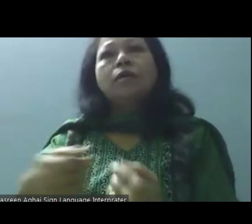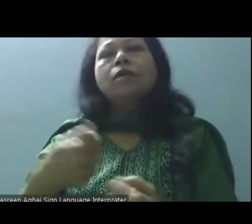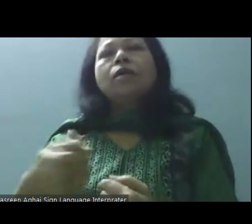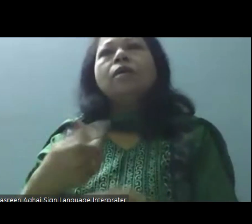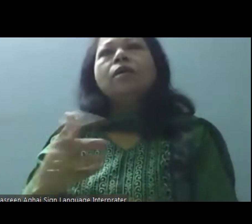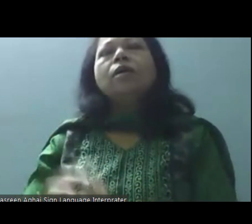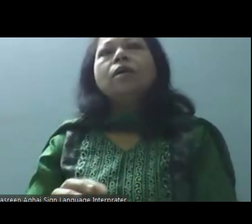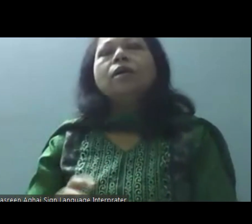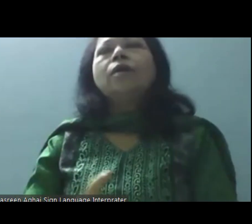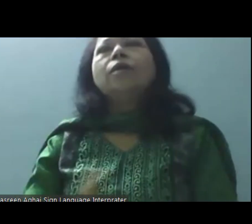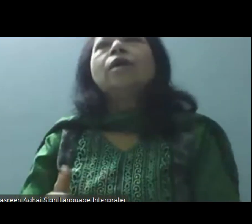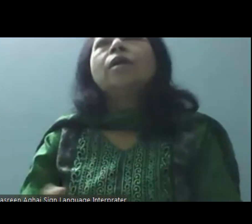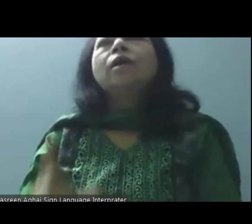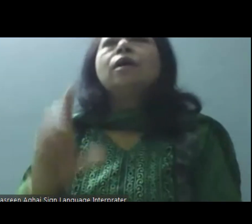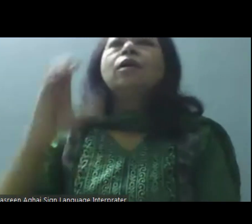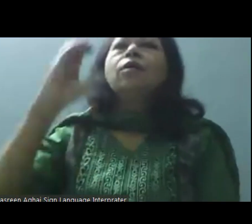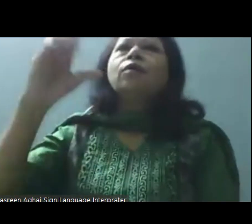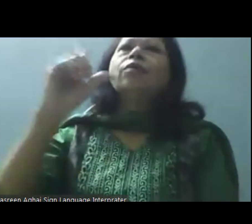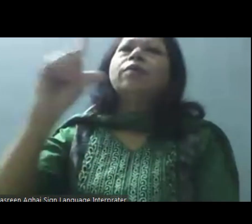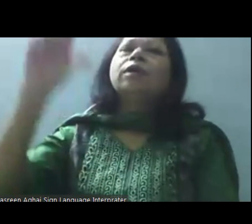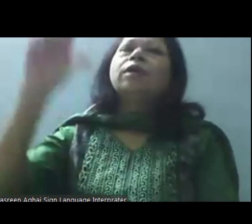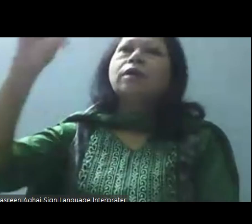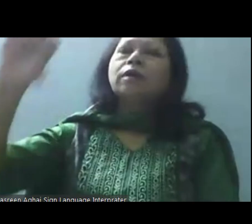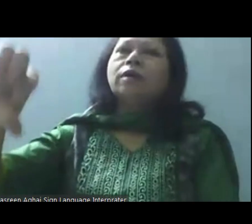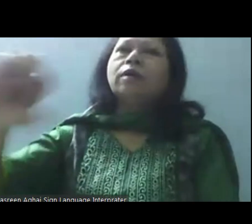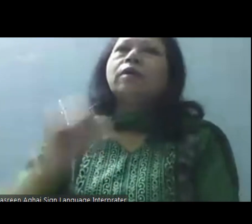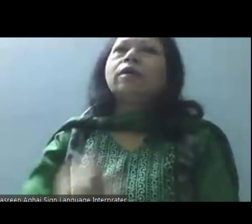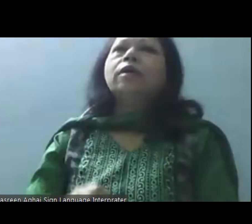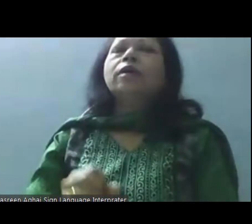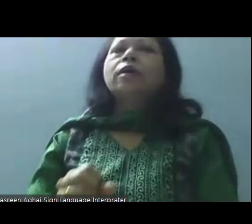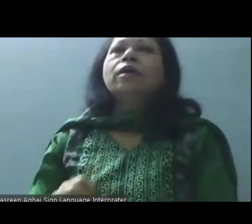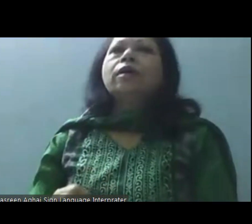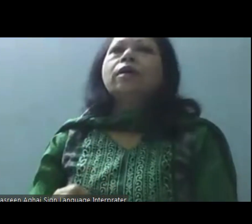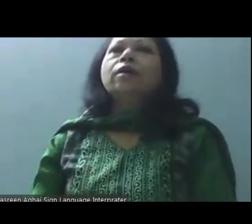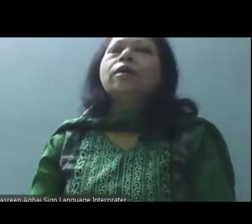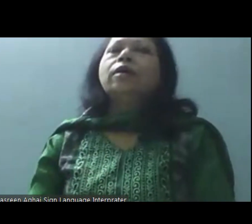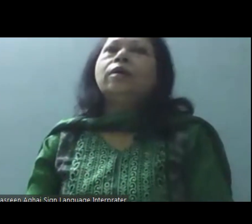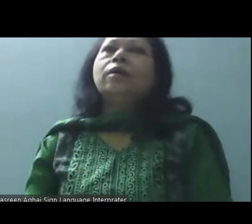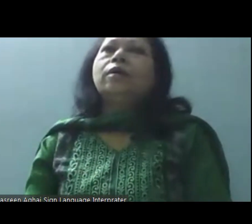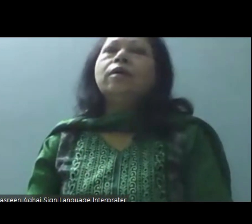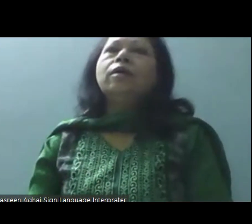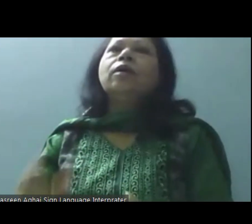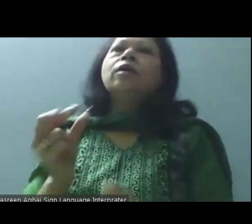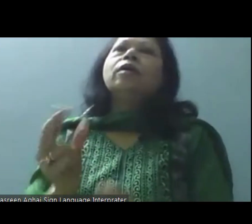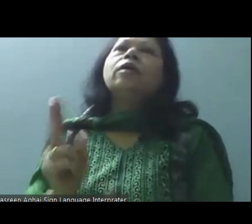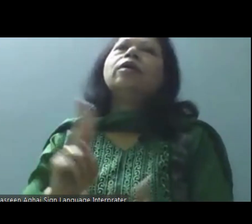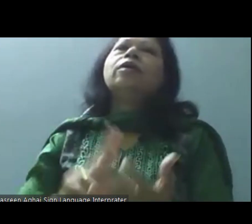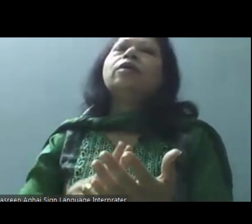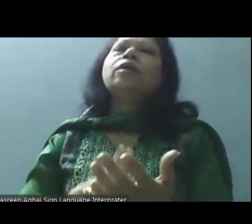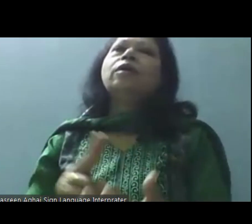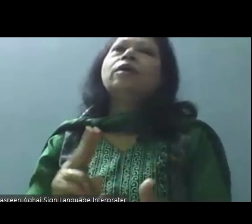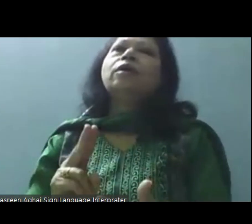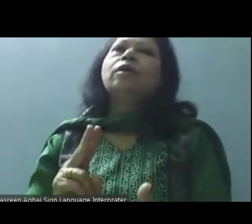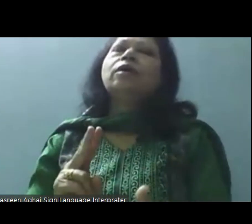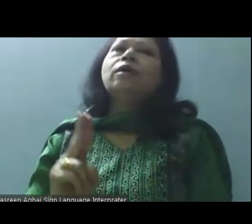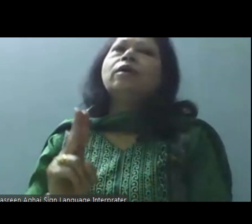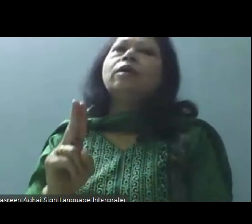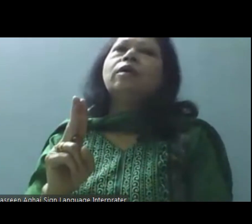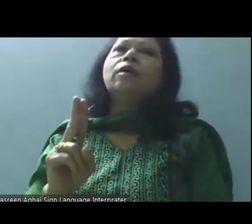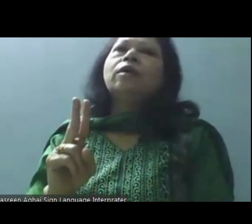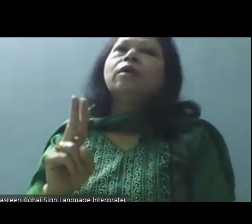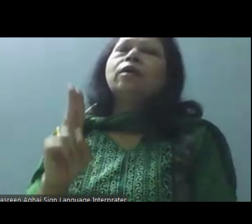number 19, our right for the information in the UN. So how can